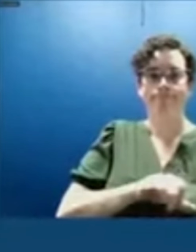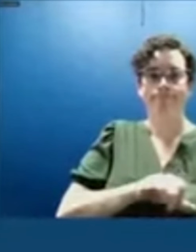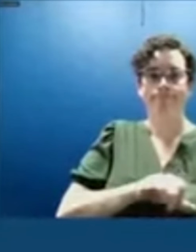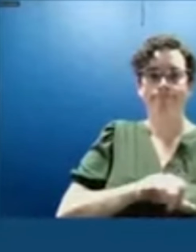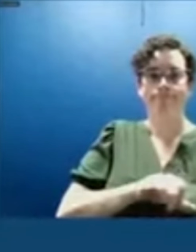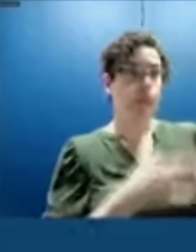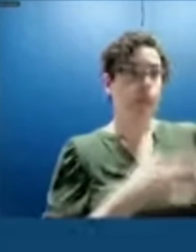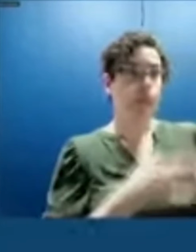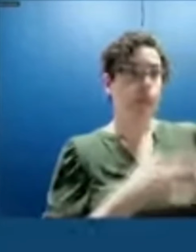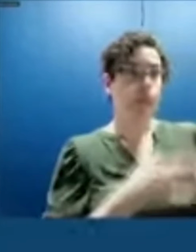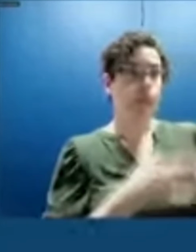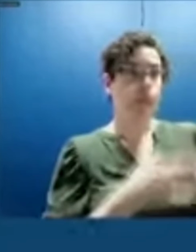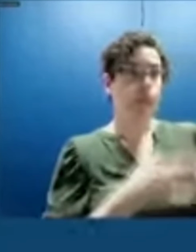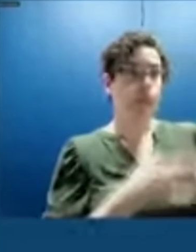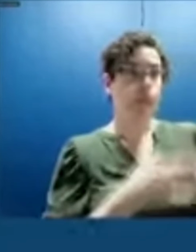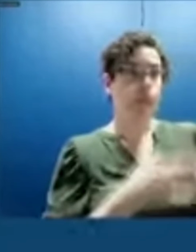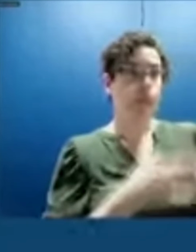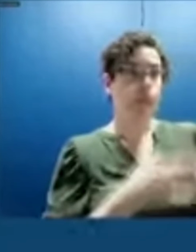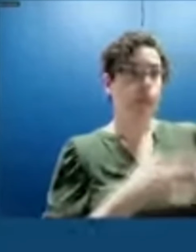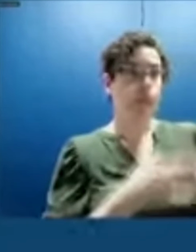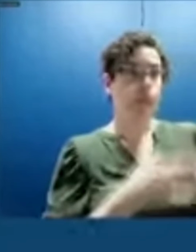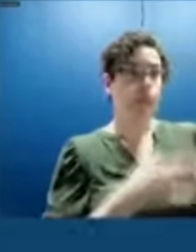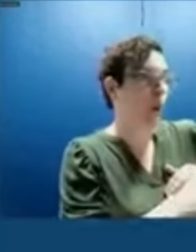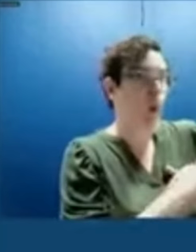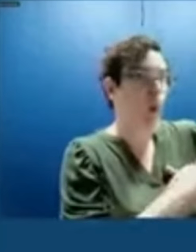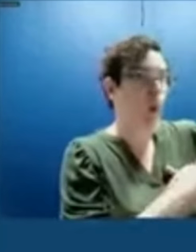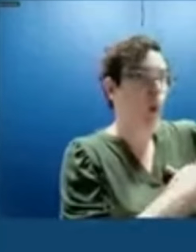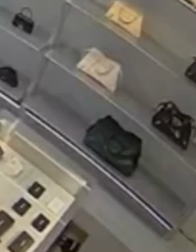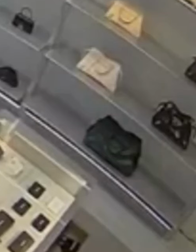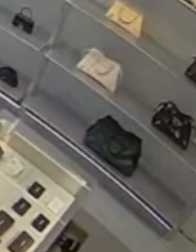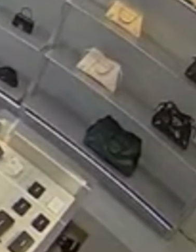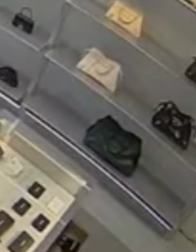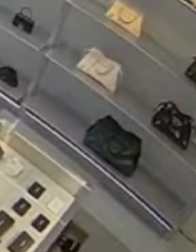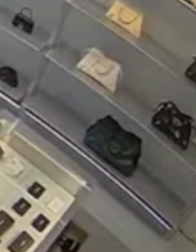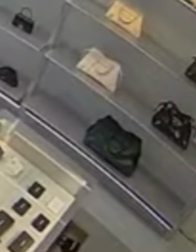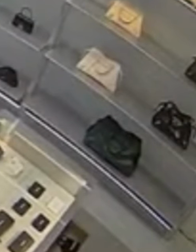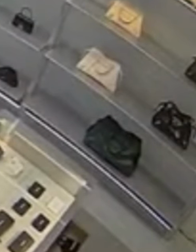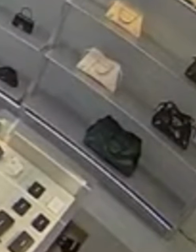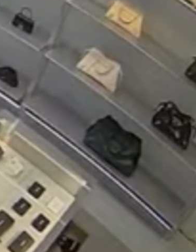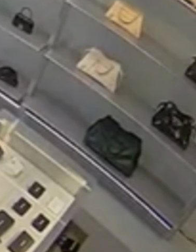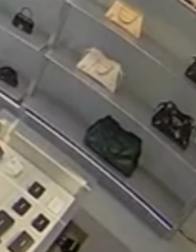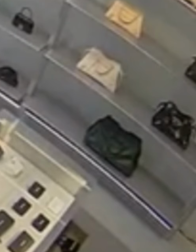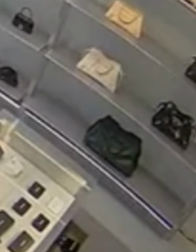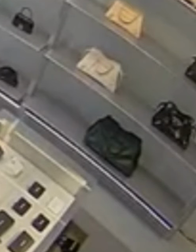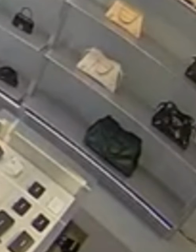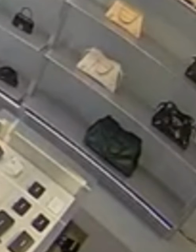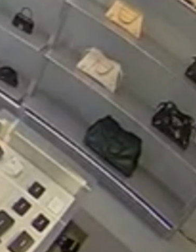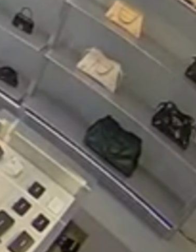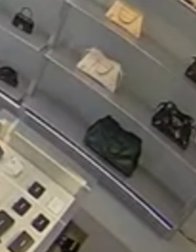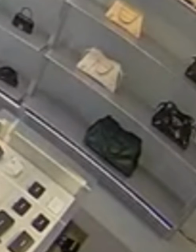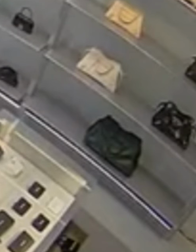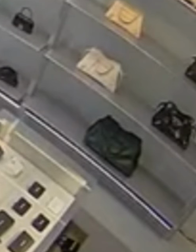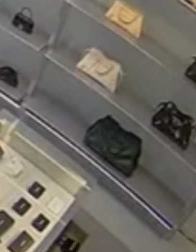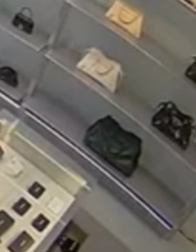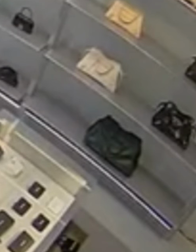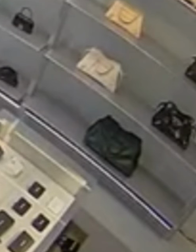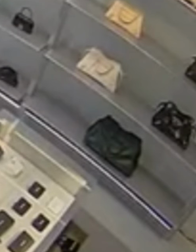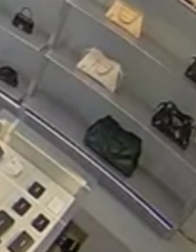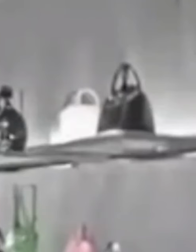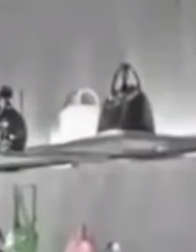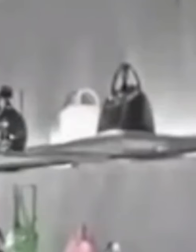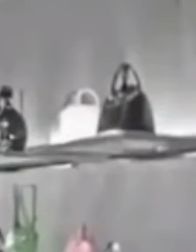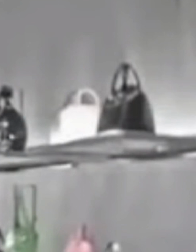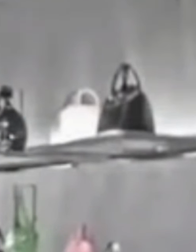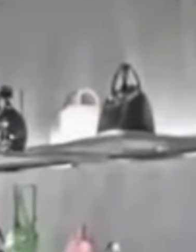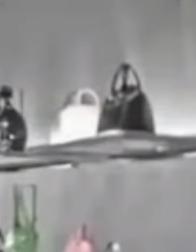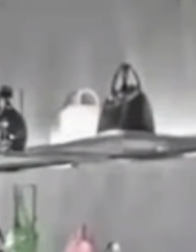in a store when no one's looking to snatch one item. Run out of the store. This is what retail theft looks like these days. groups of